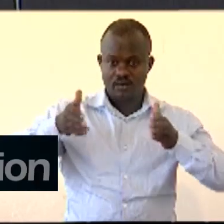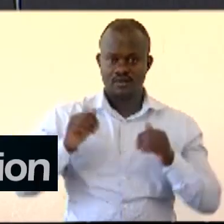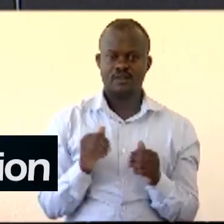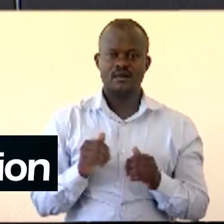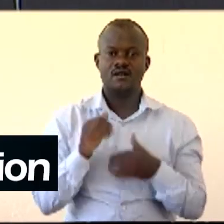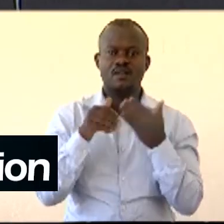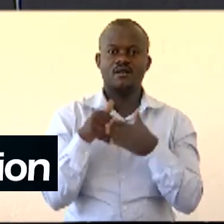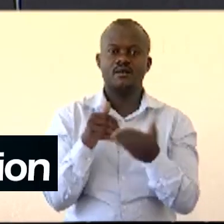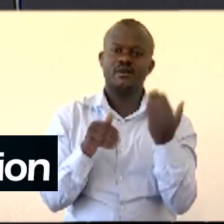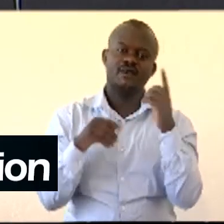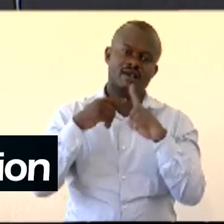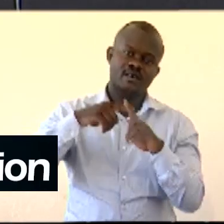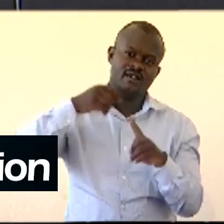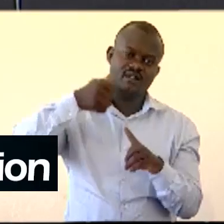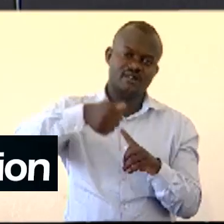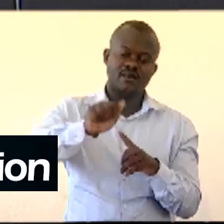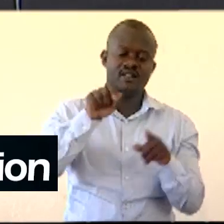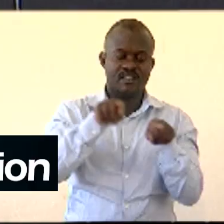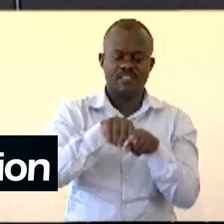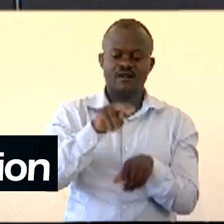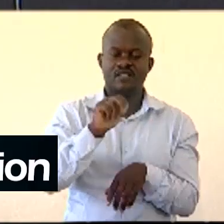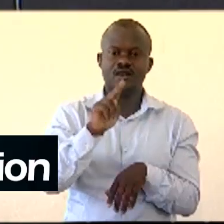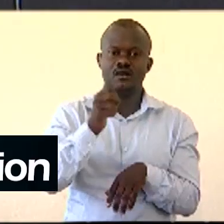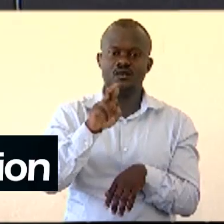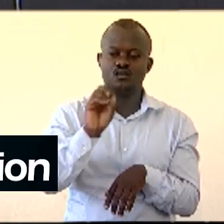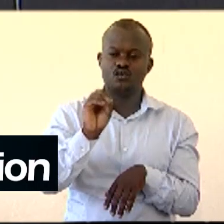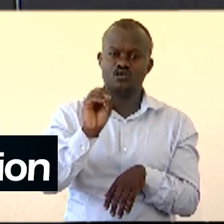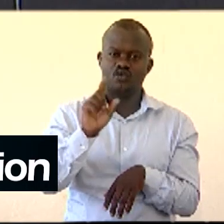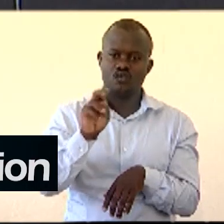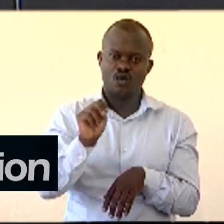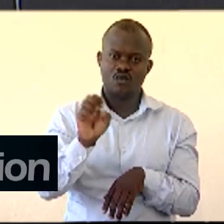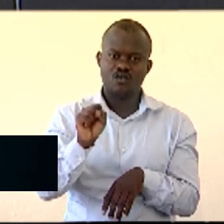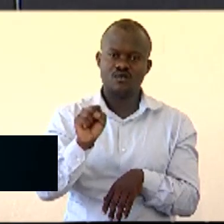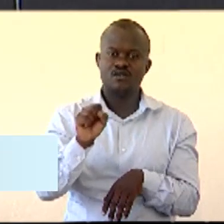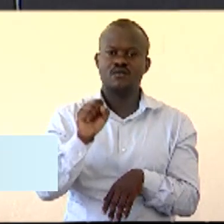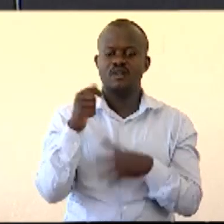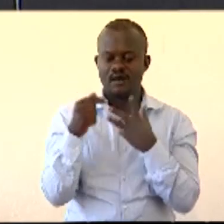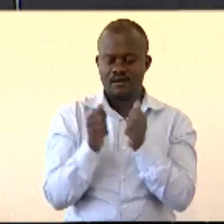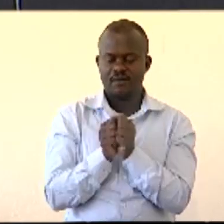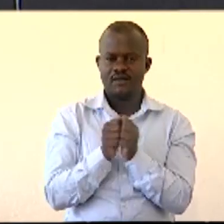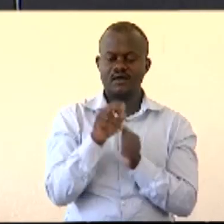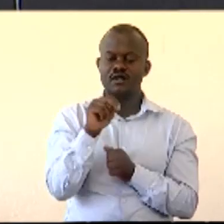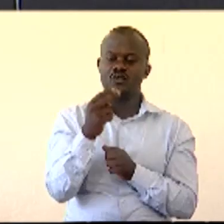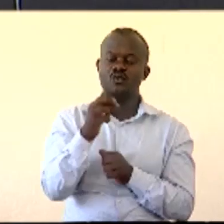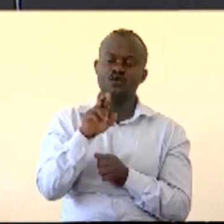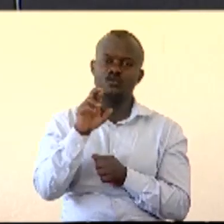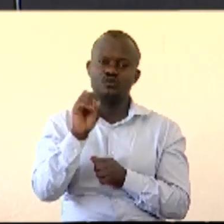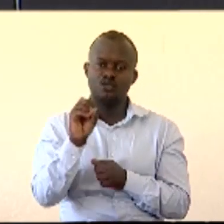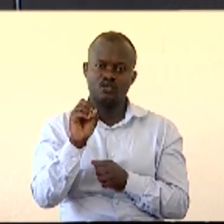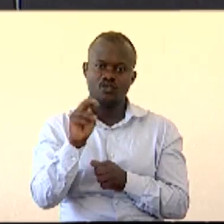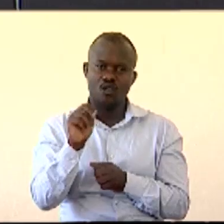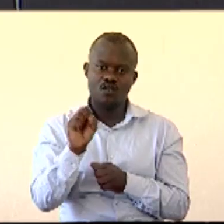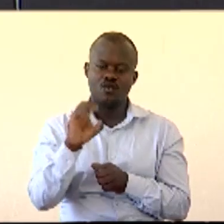will add there even neutral element. Neutral compound. For example, if I